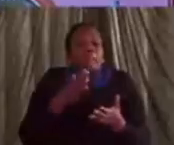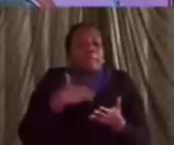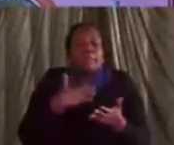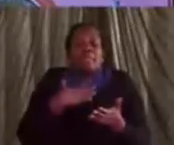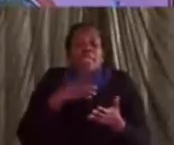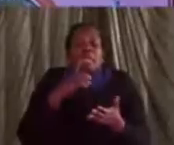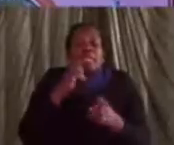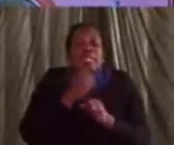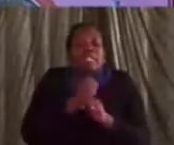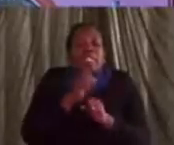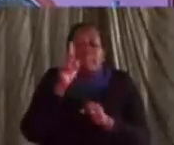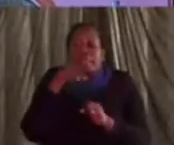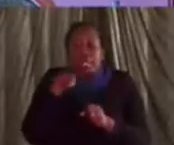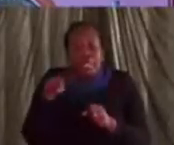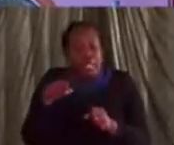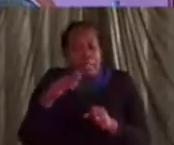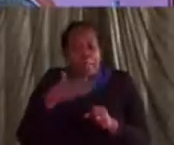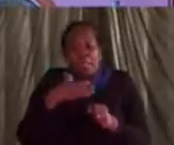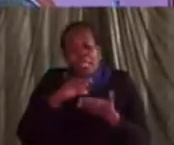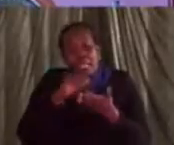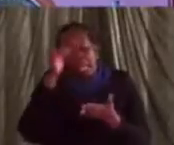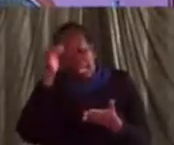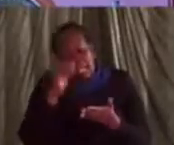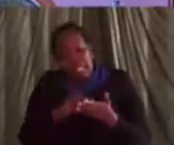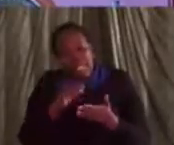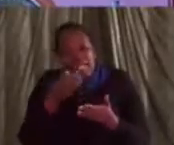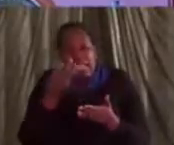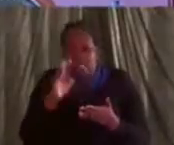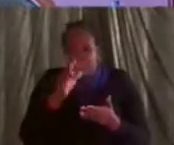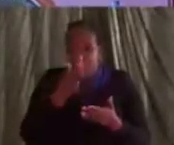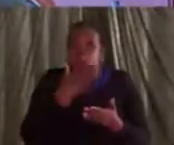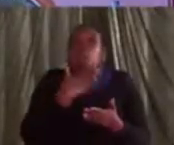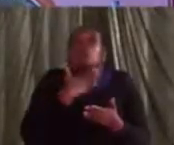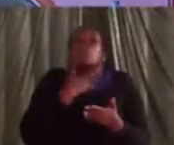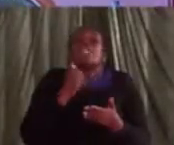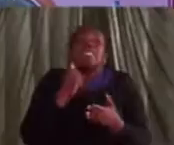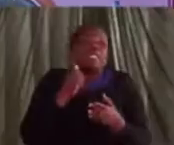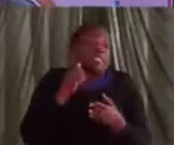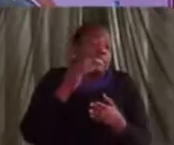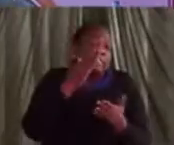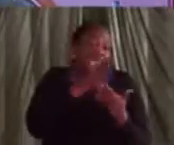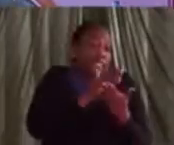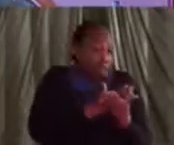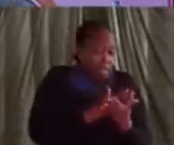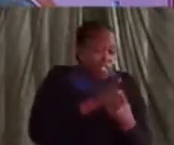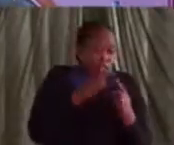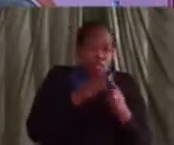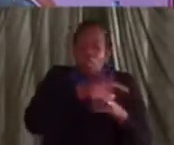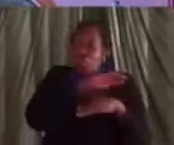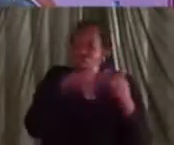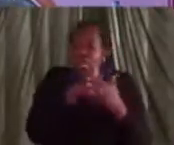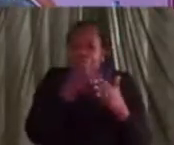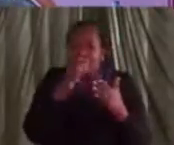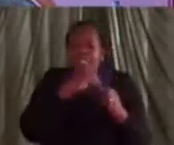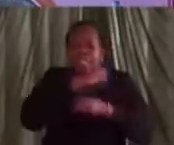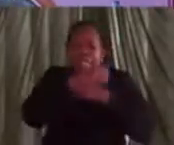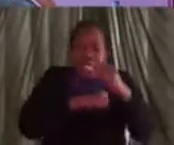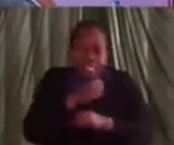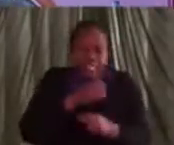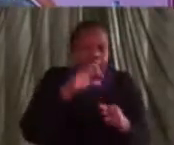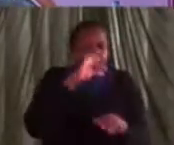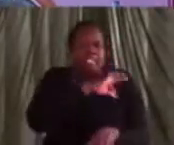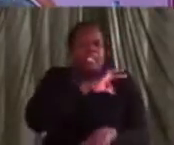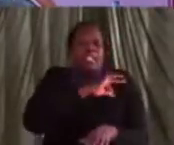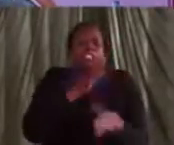am learning, and even on that one, if you wanted a statement on my income in those years, salary